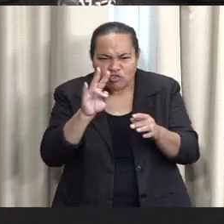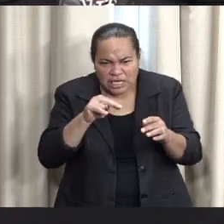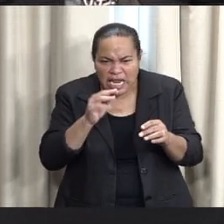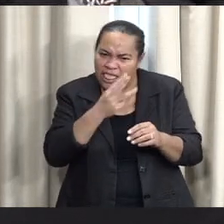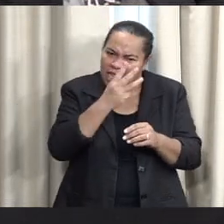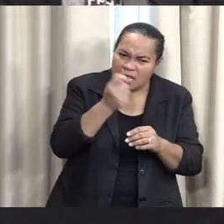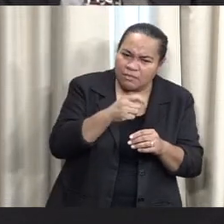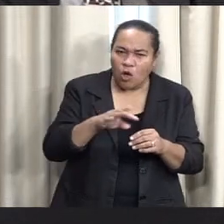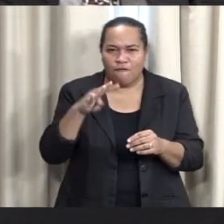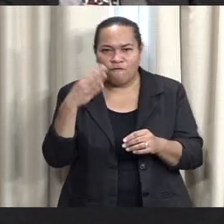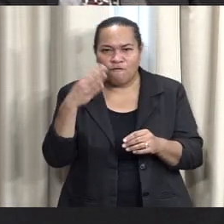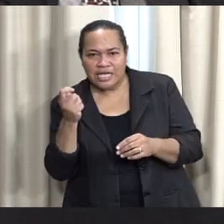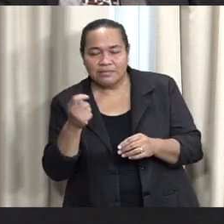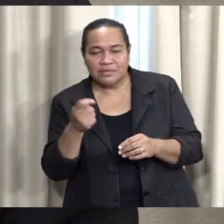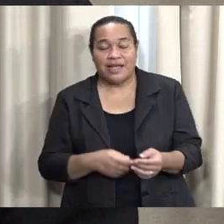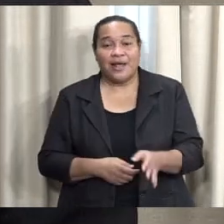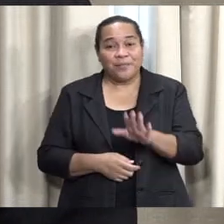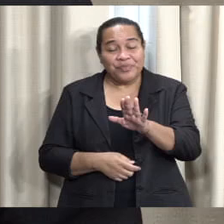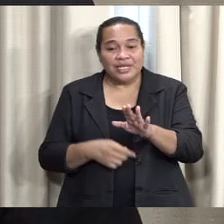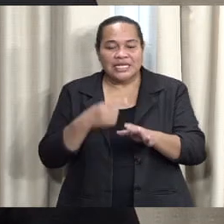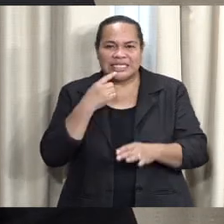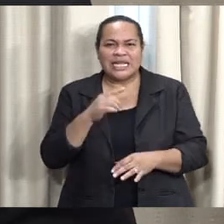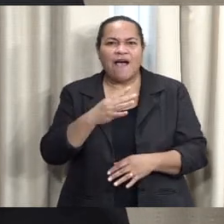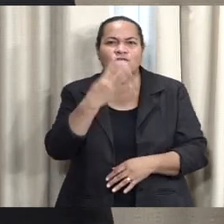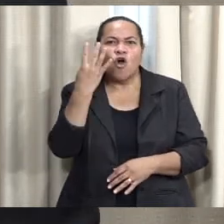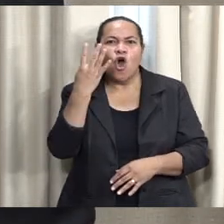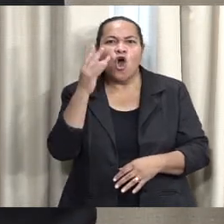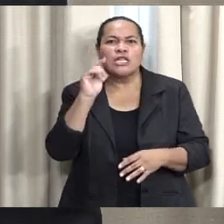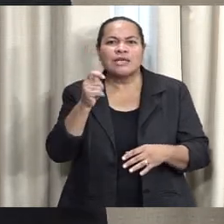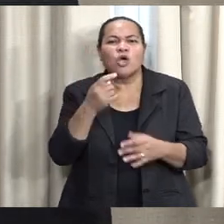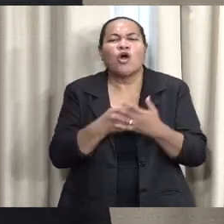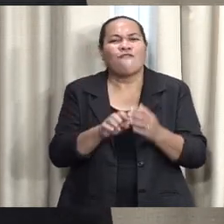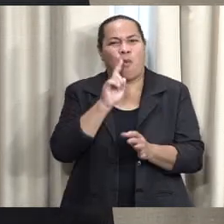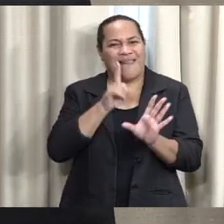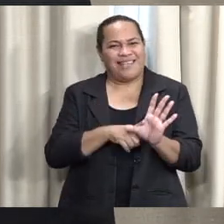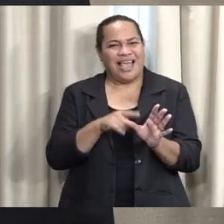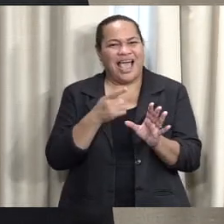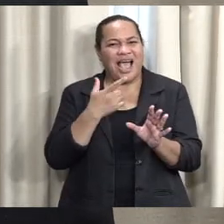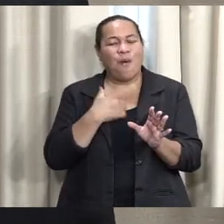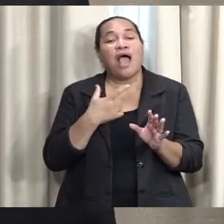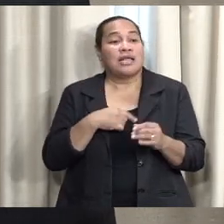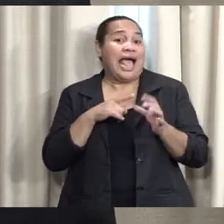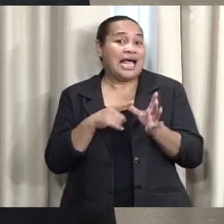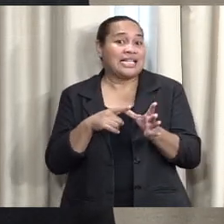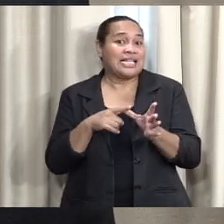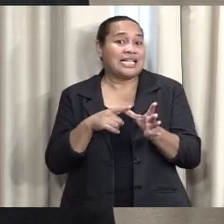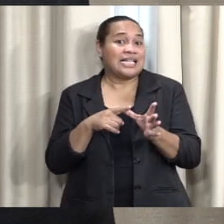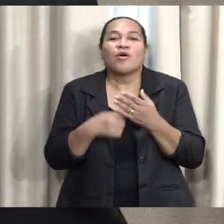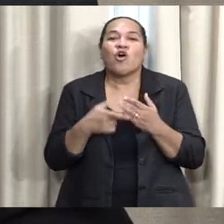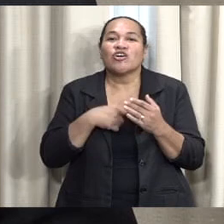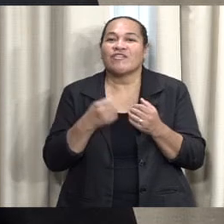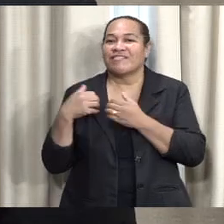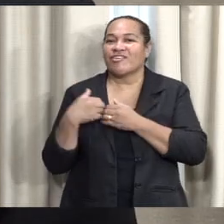said, Deputy Prime Minister, the 4th term was run only for 1 year. It started during the COVID. So before that, it